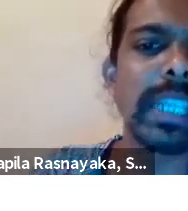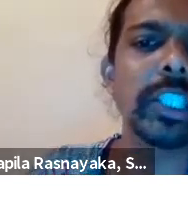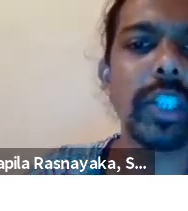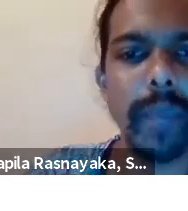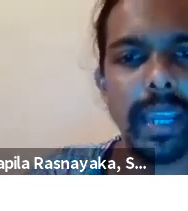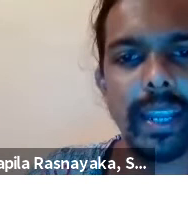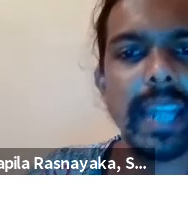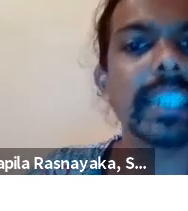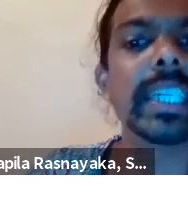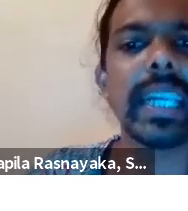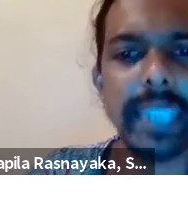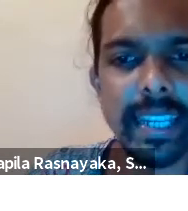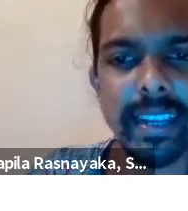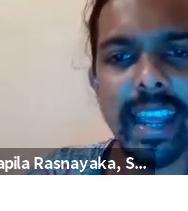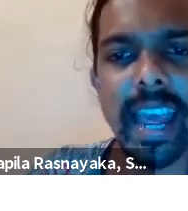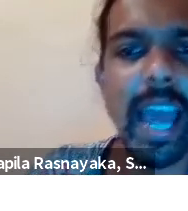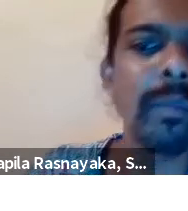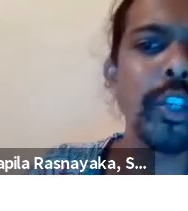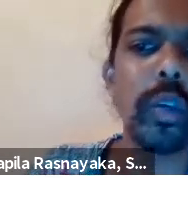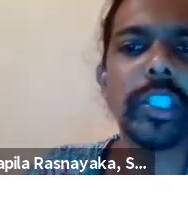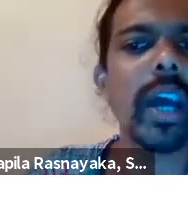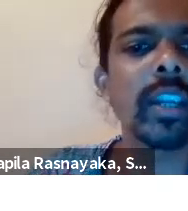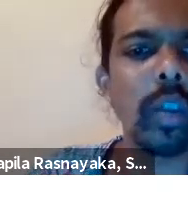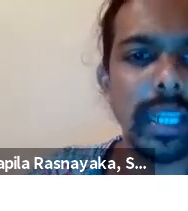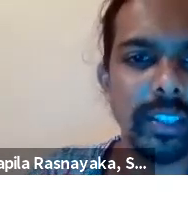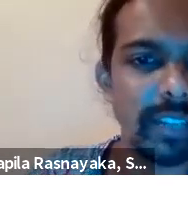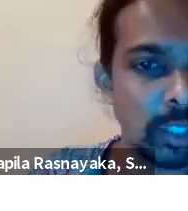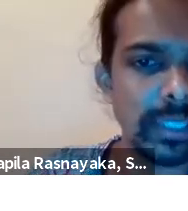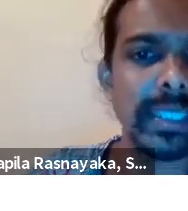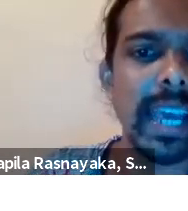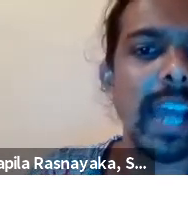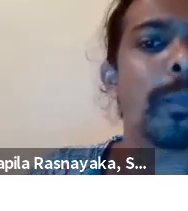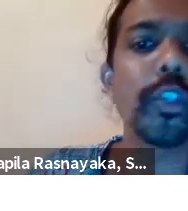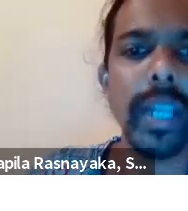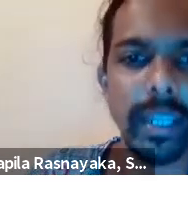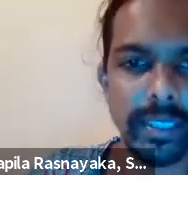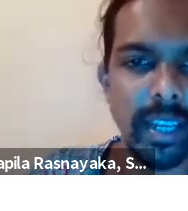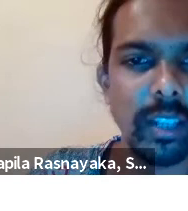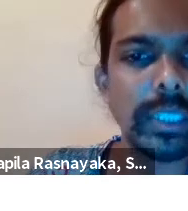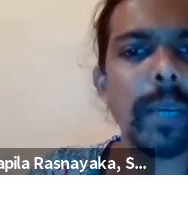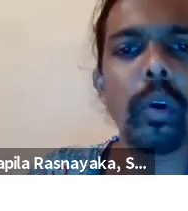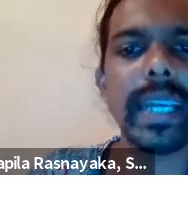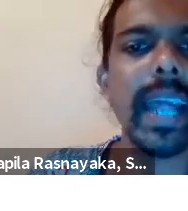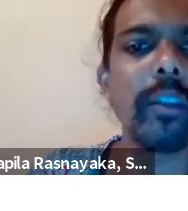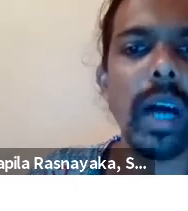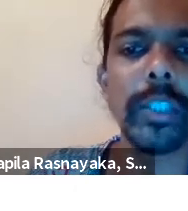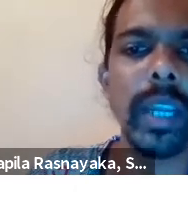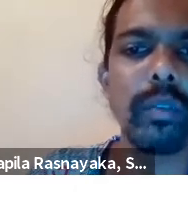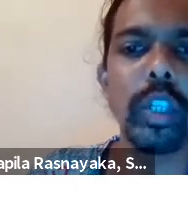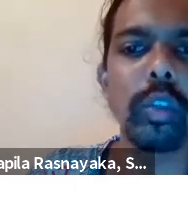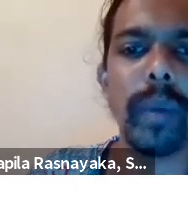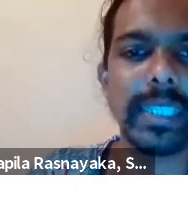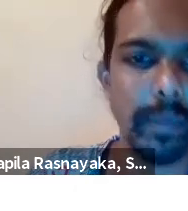in our decision-making and agenda setting, and mutually sharing knowledge, resources, and opportunities to support and